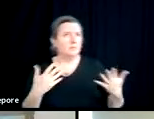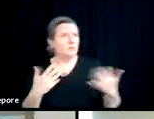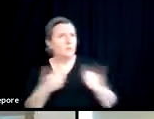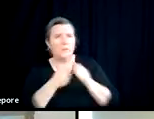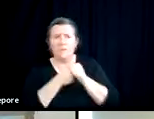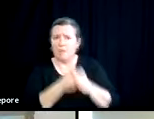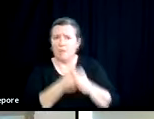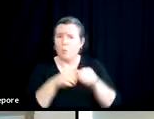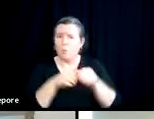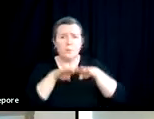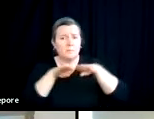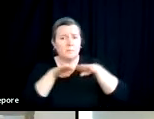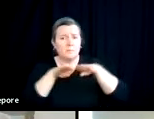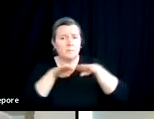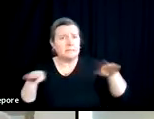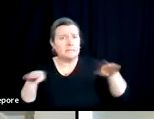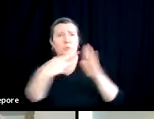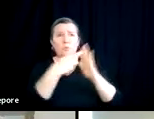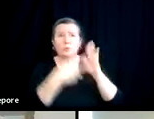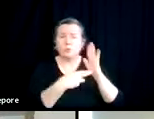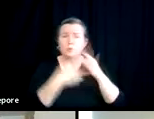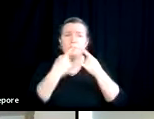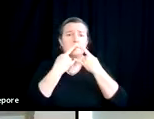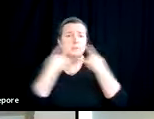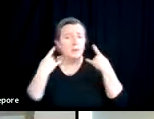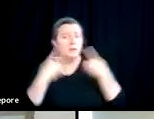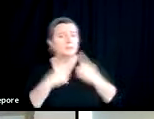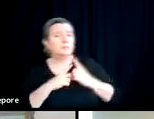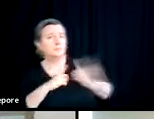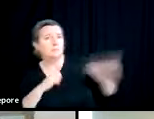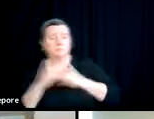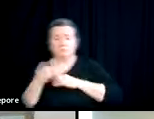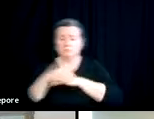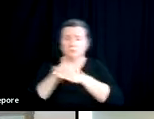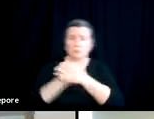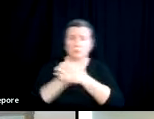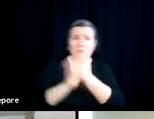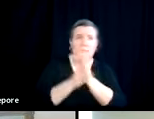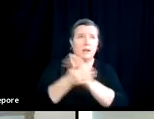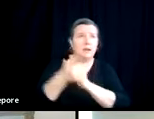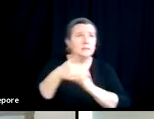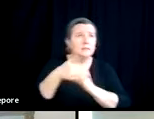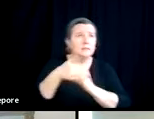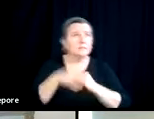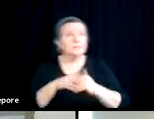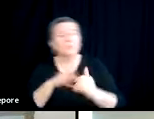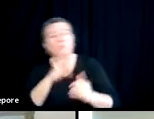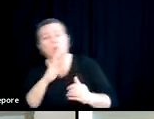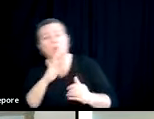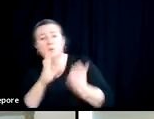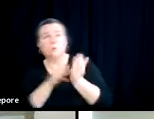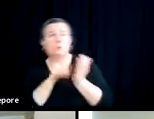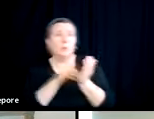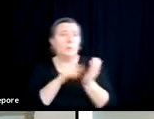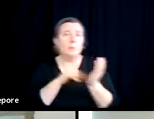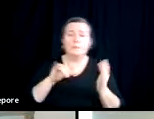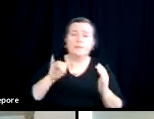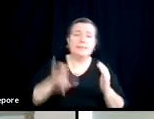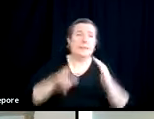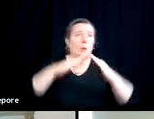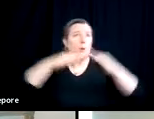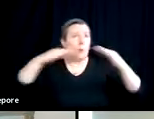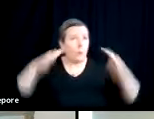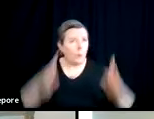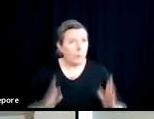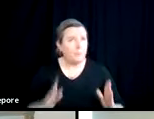face masks, the social distancing, the washing hands with soap and water, taking yourself off the field, as I'm now living,